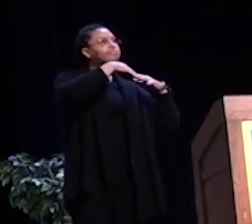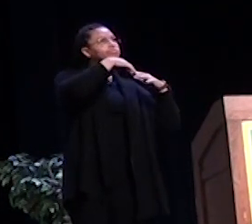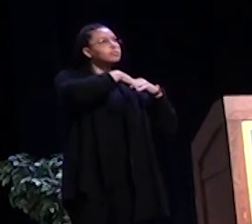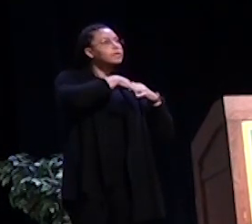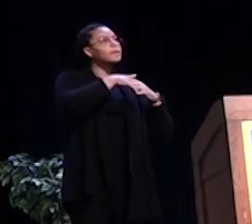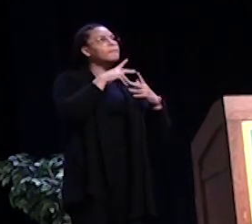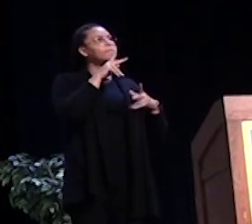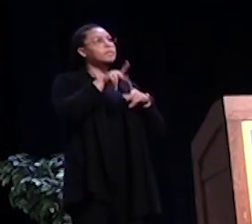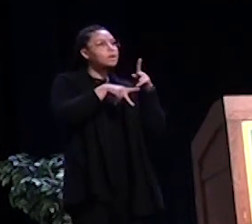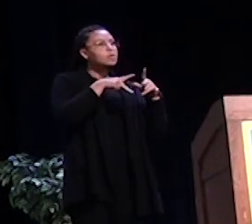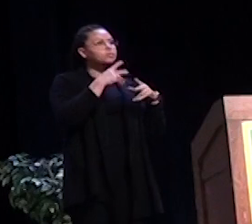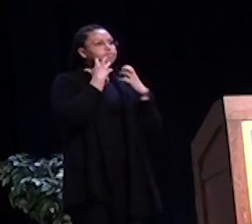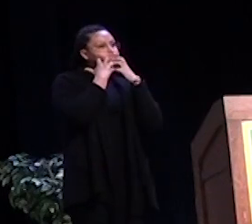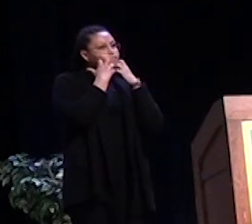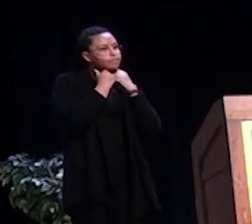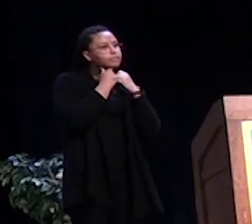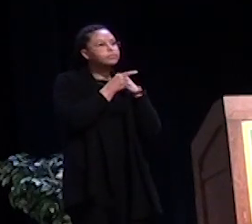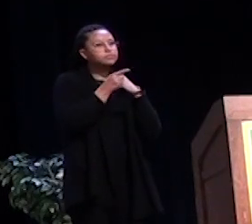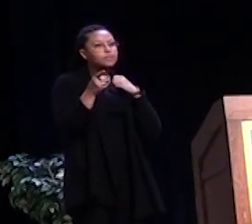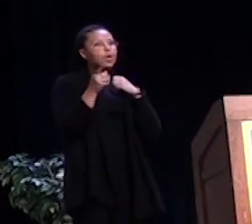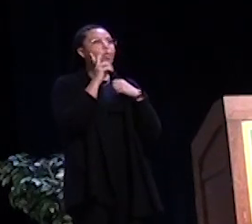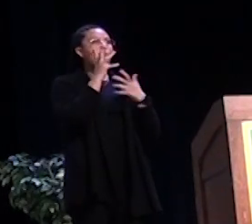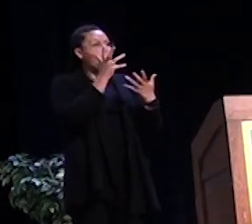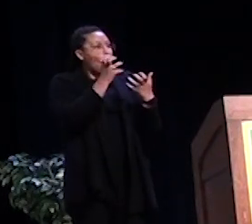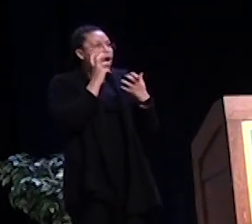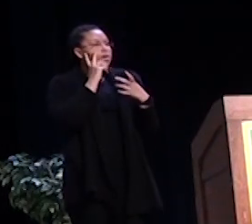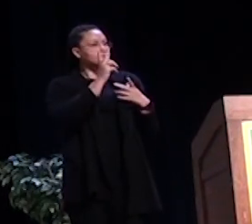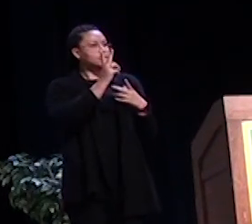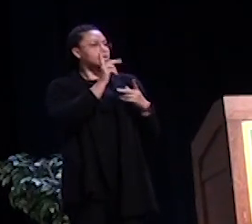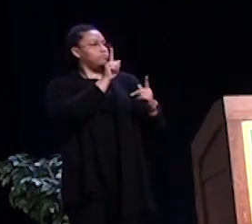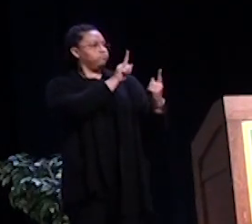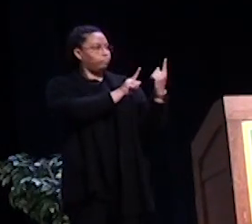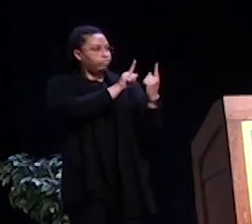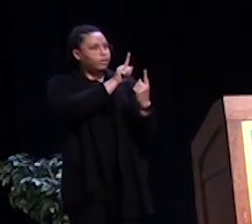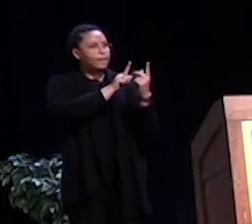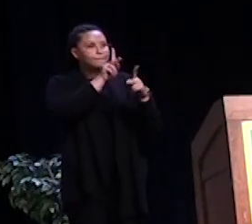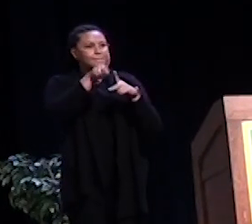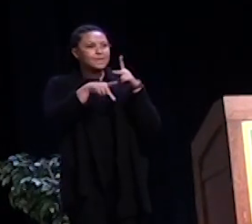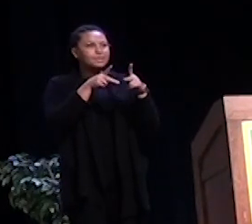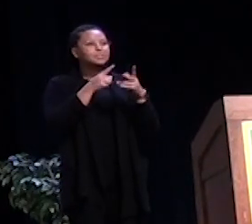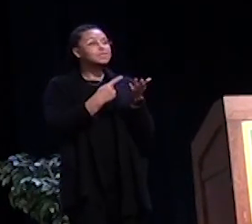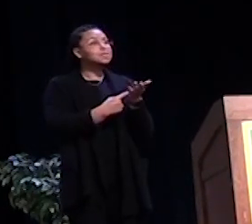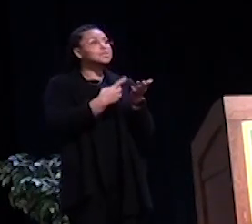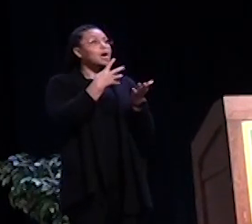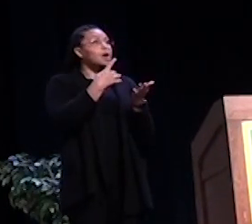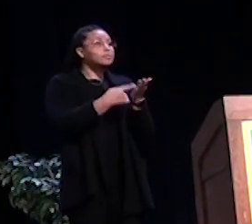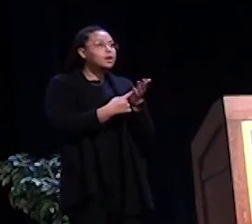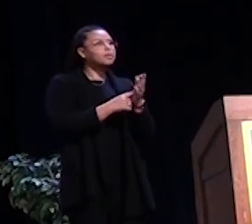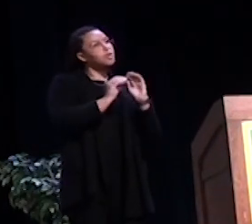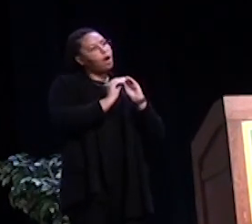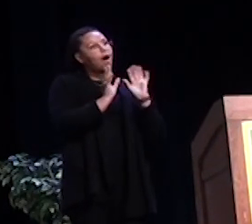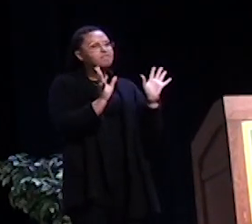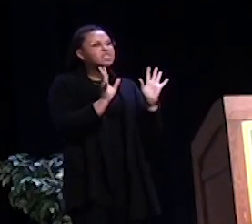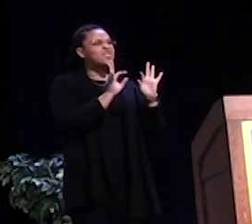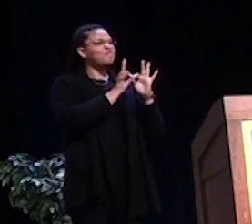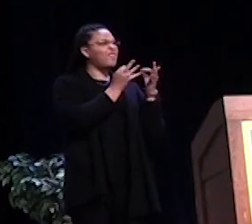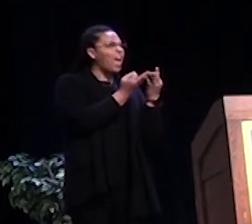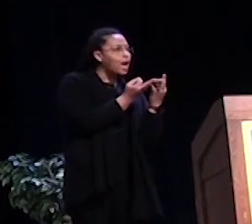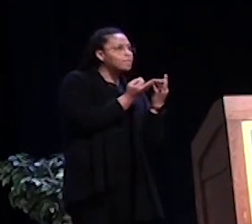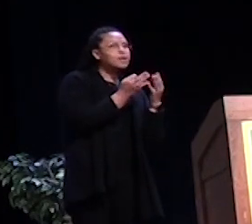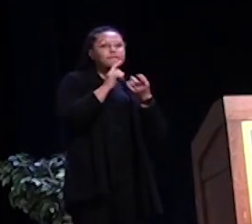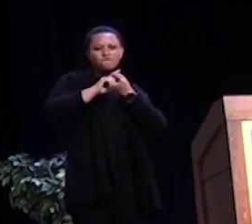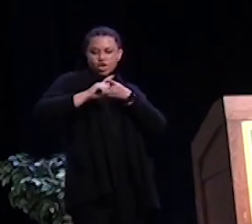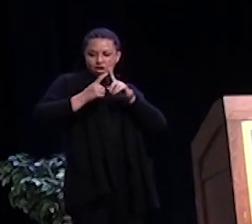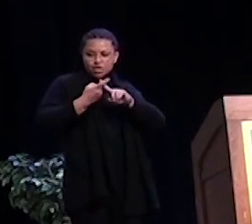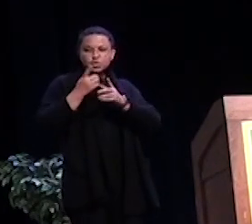in places where people care about you, where you want to see the people that are there, right? Sometimes those are obvious and logical, like family members potentially, or